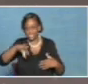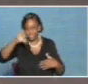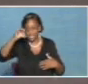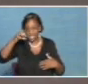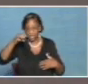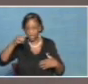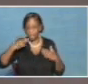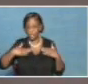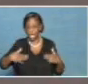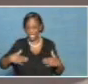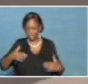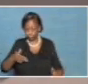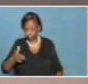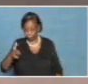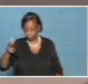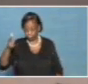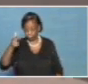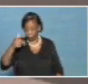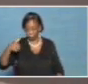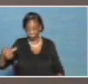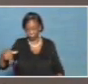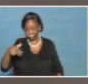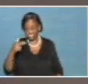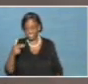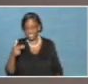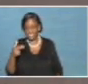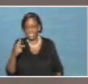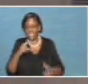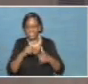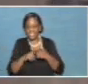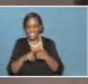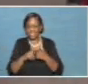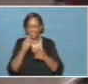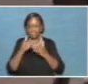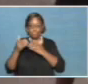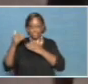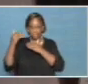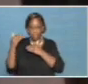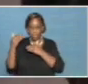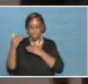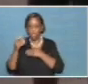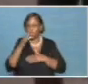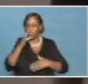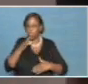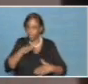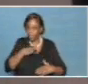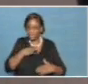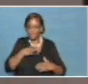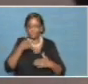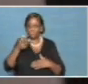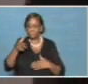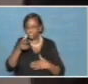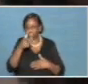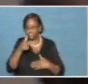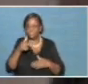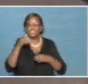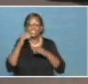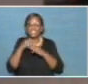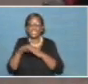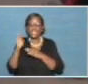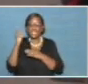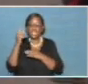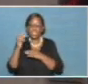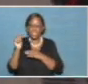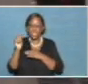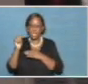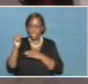heard, and last Friday's gruesome murder of a mother and daughter. The office, through the statement, expressed heartfelt